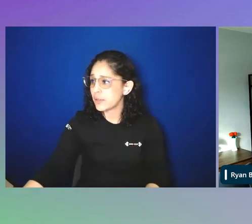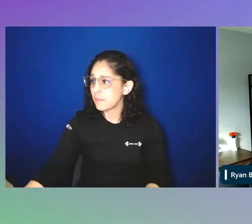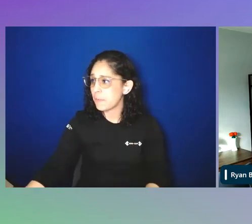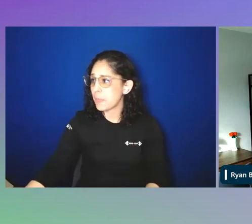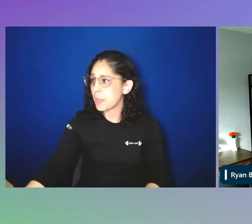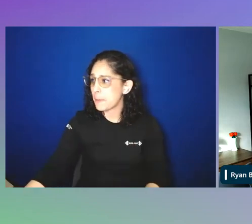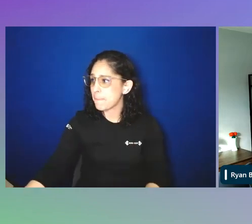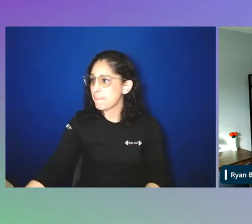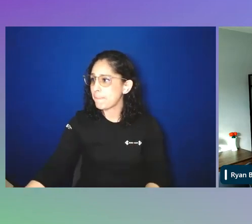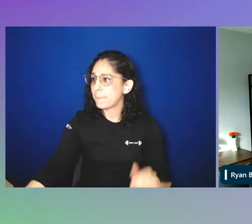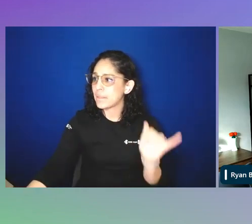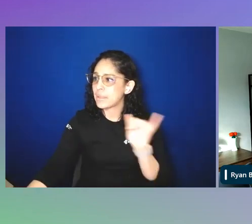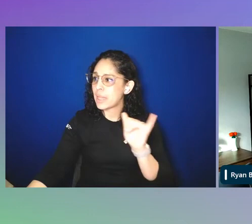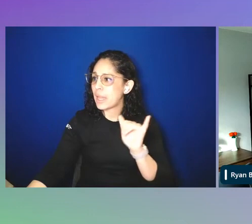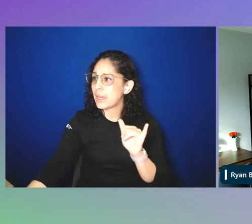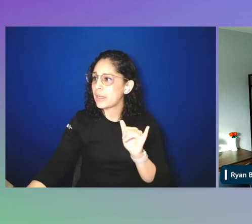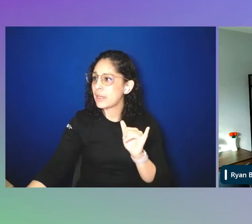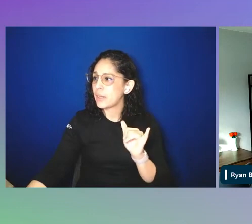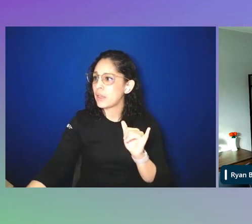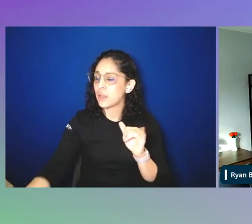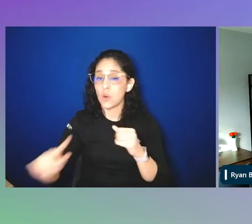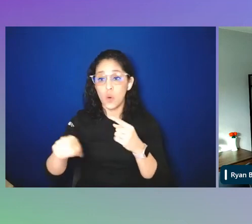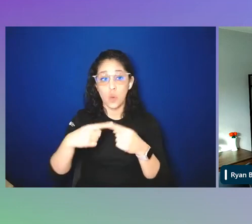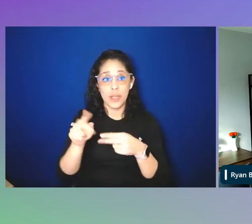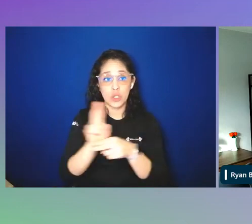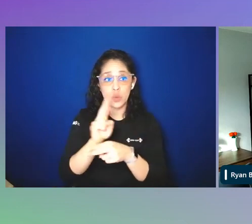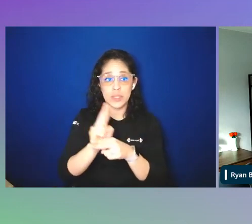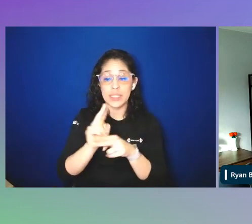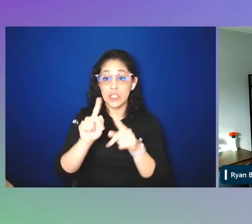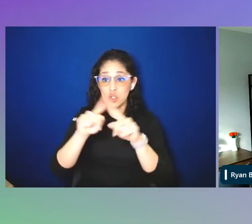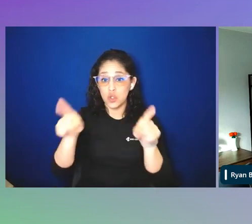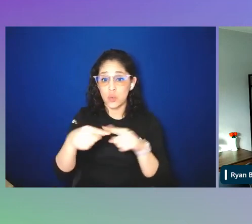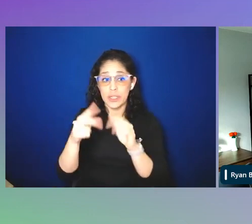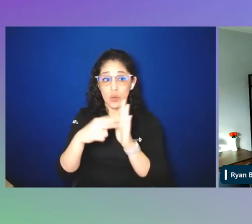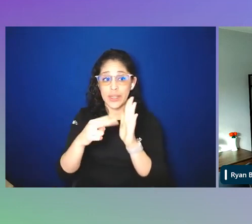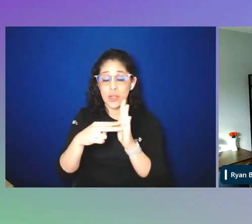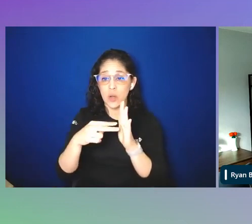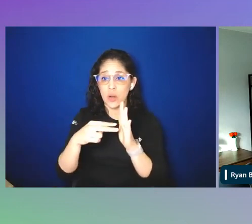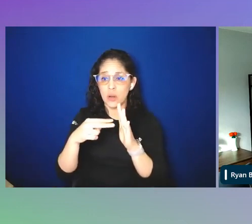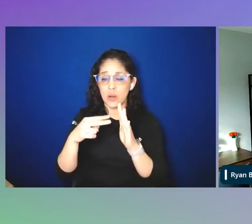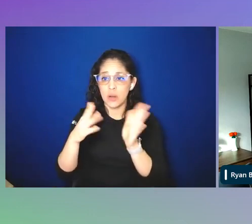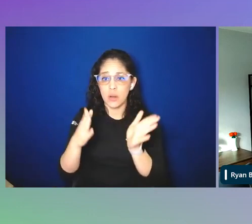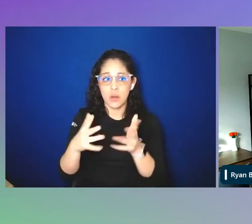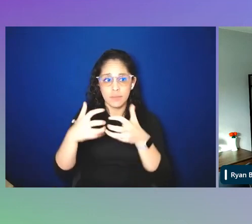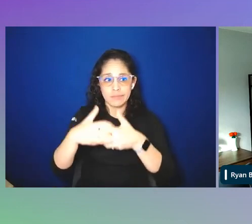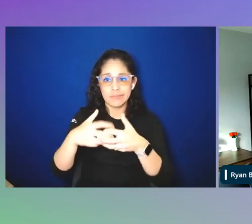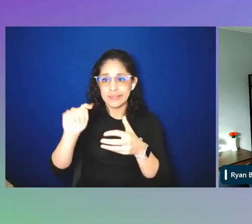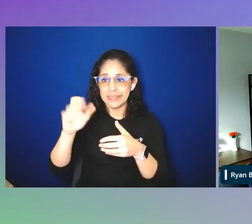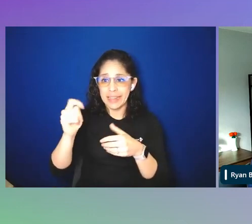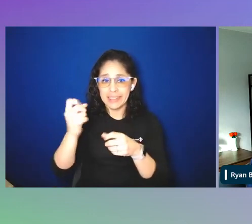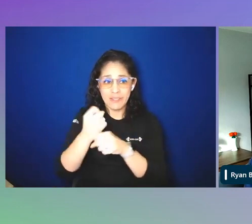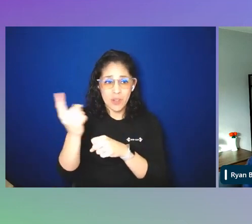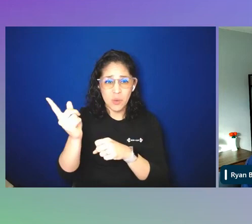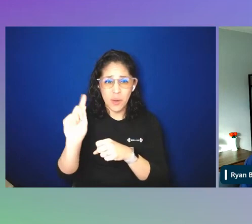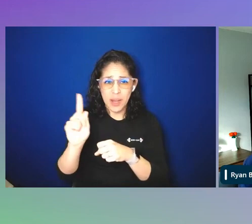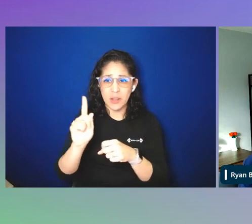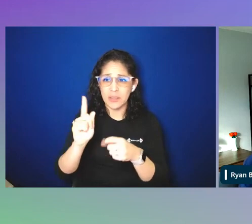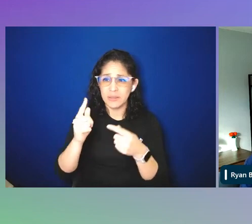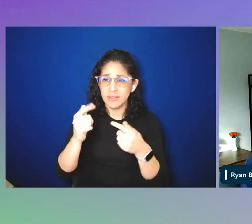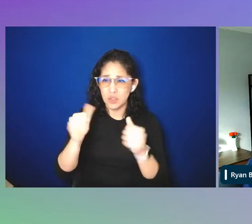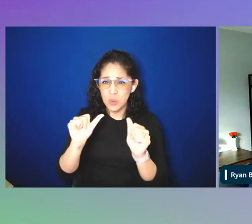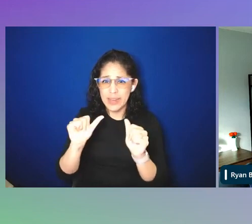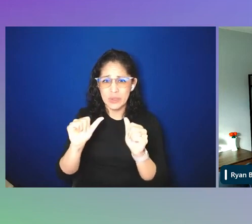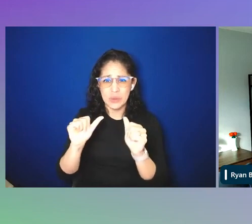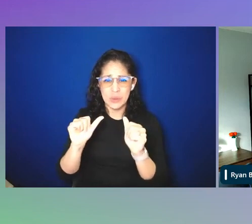using screen reader only text everywhere that a lot of people do to supplement things. And actually,